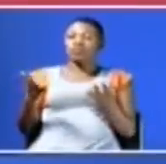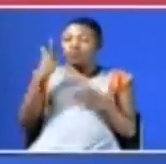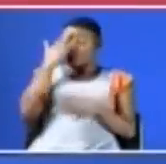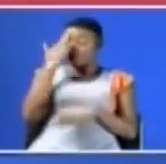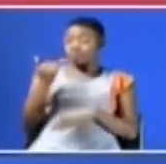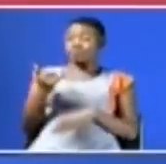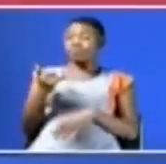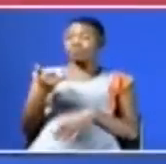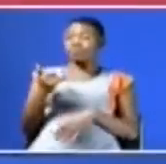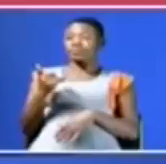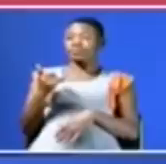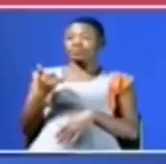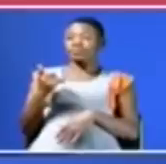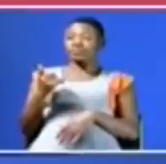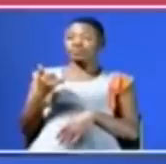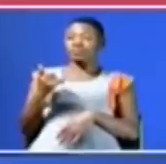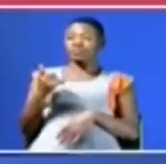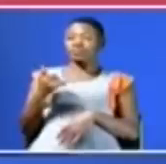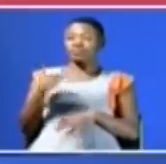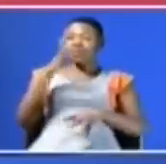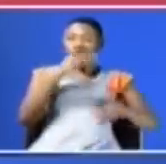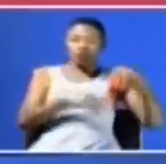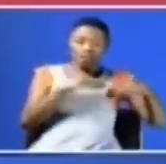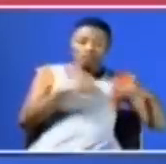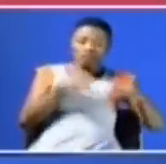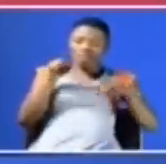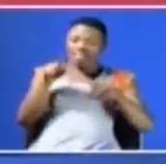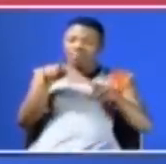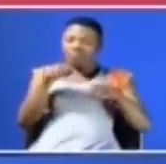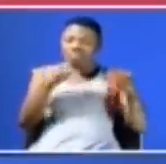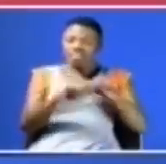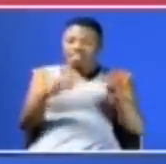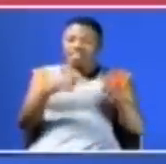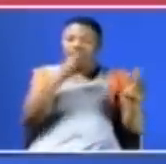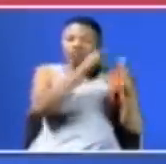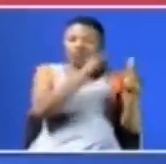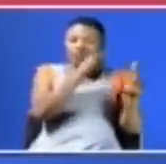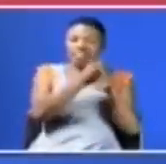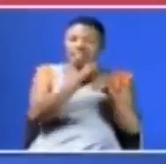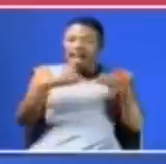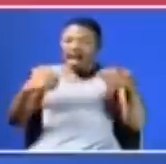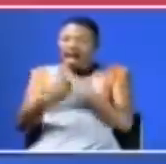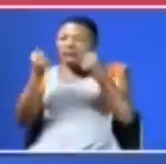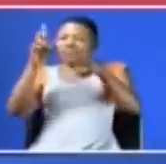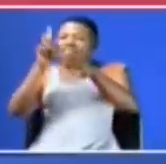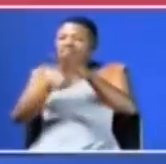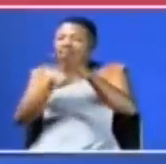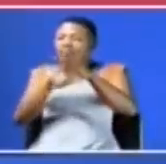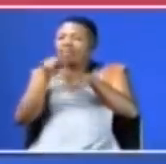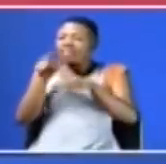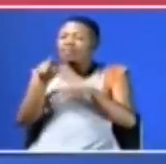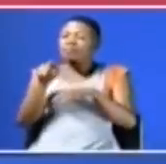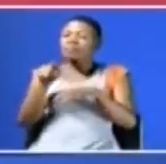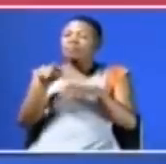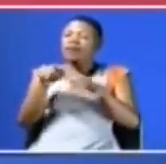Because this corruption he's trying to fight happened when he was in office, during his first